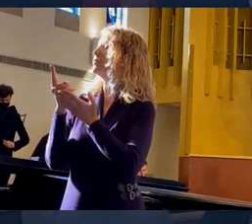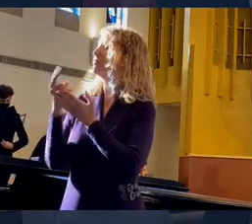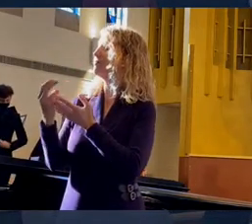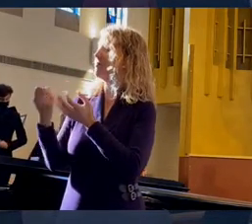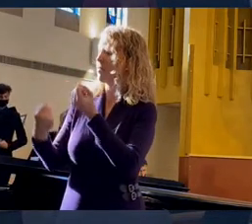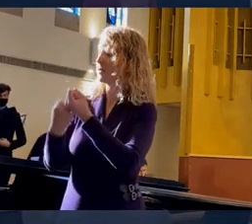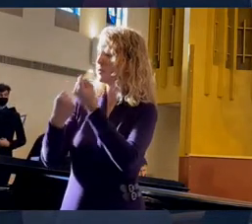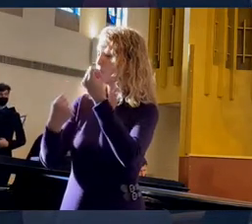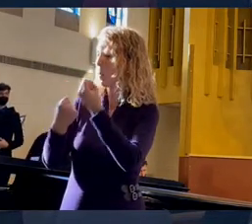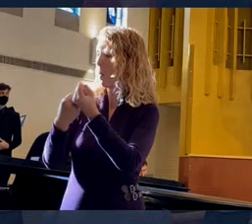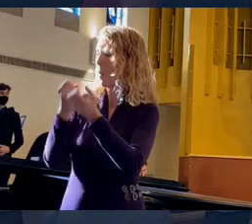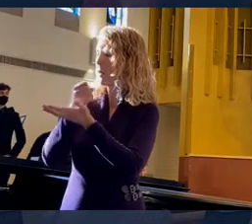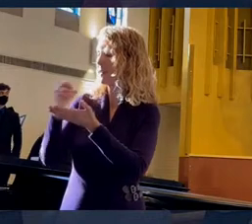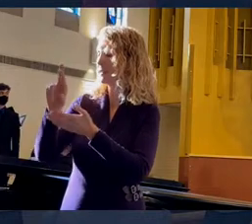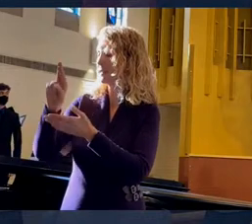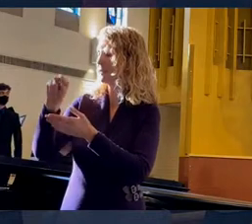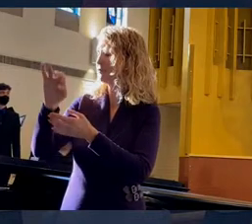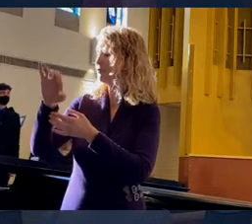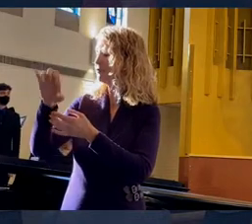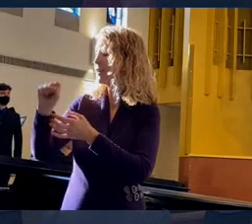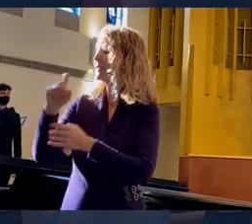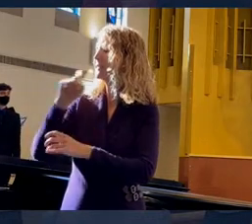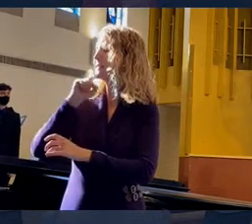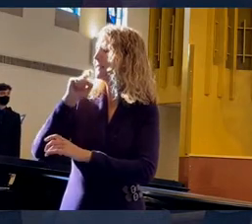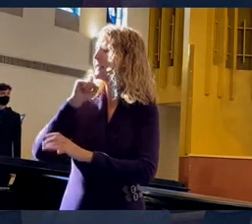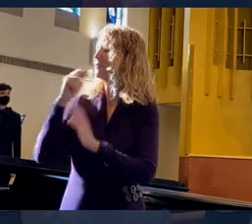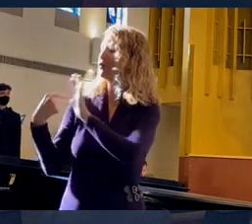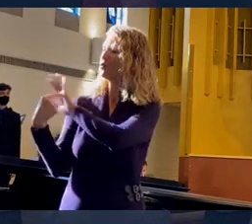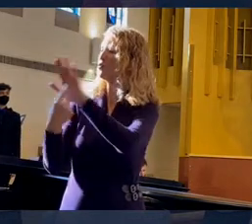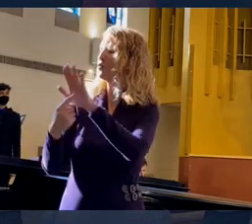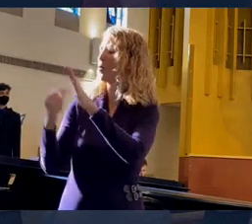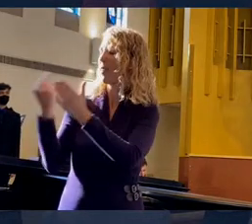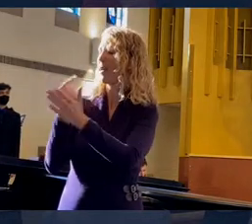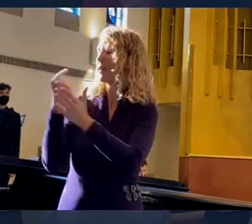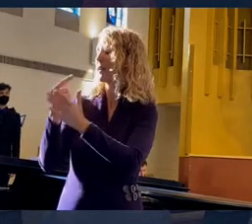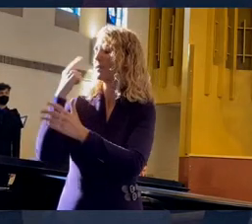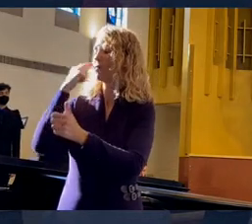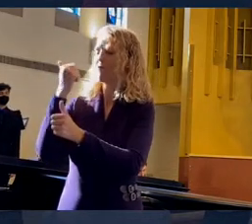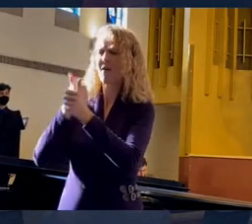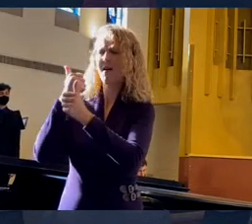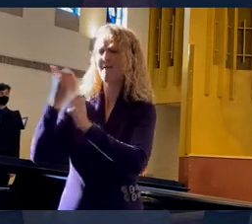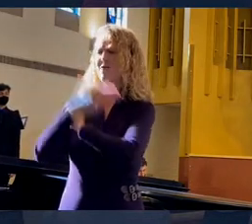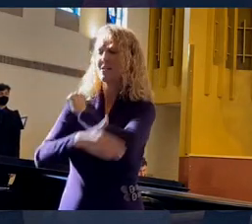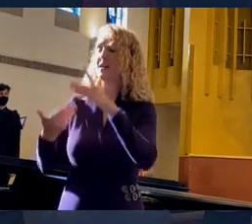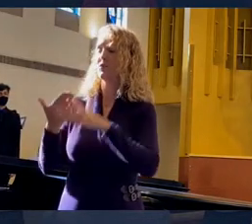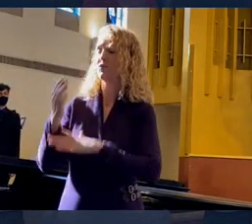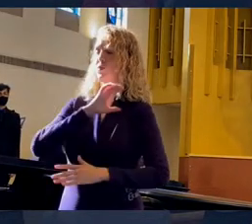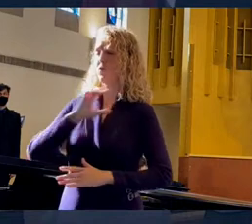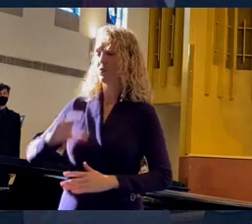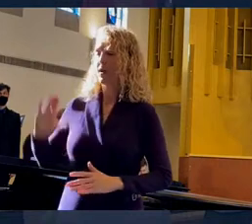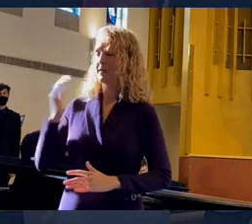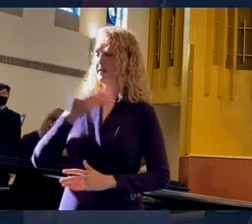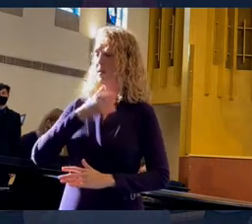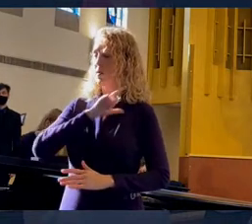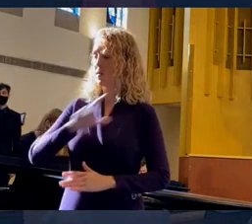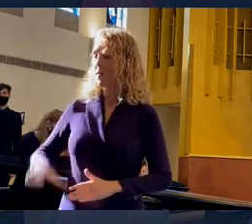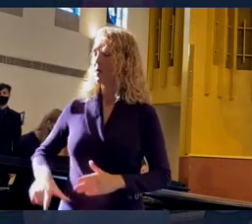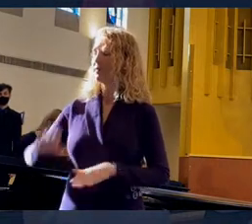St. Francis Xavier to radiate the light of the gospel to every nation, through Christ our Lord.